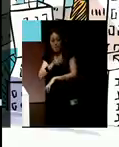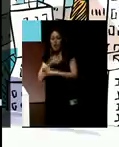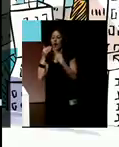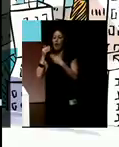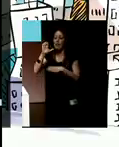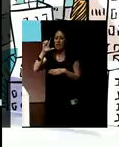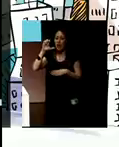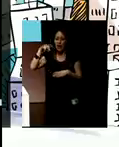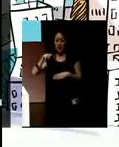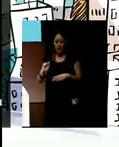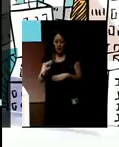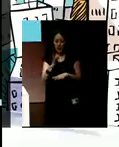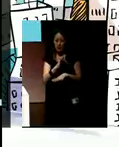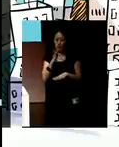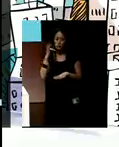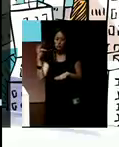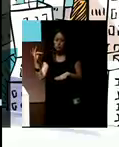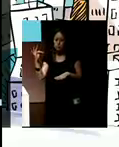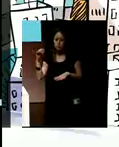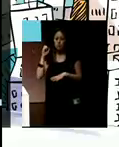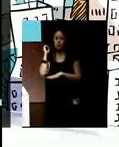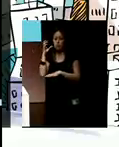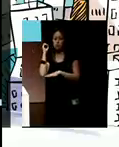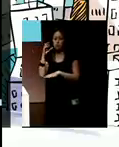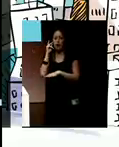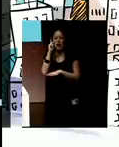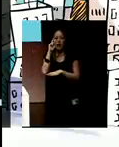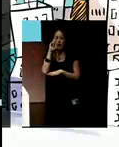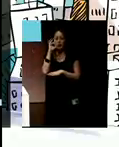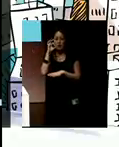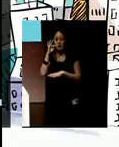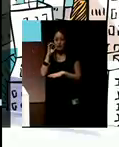be Christa de Spiegler, and